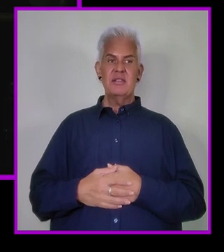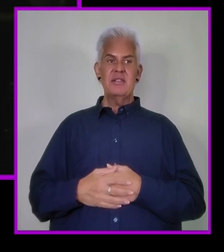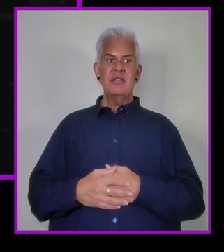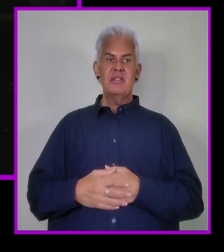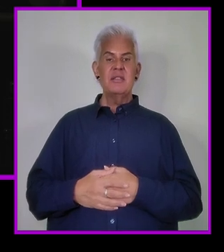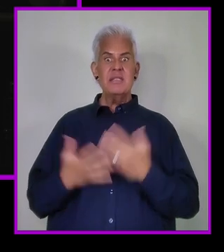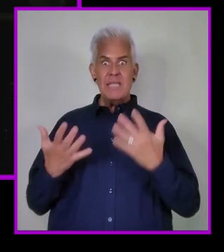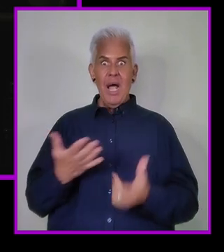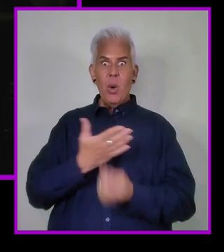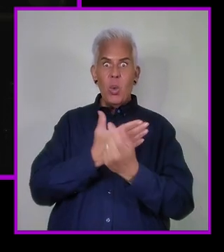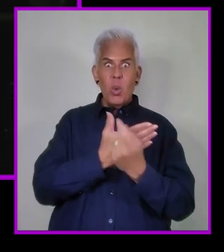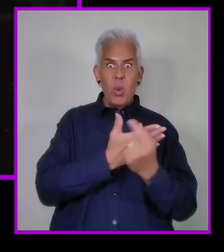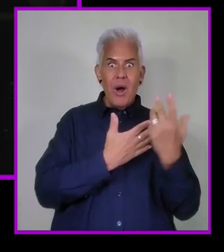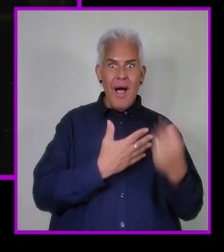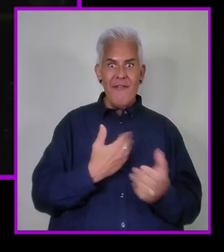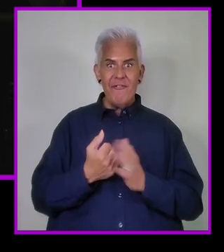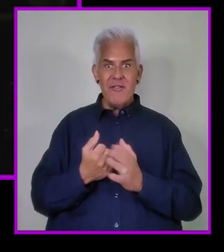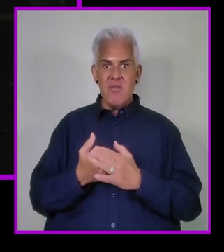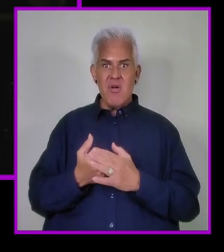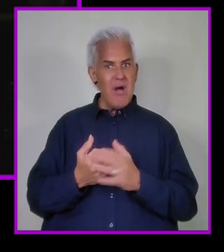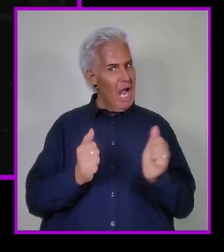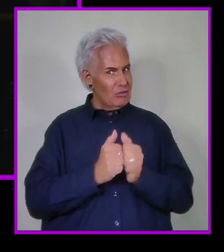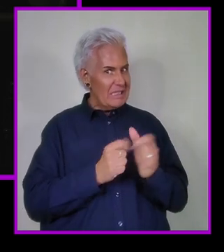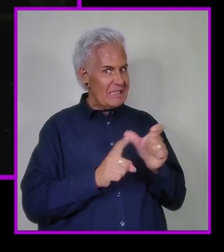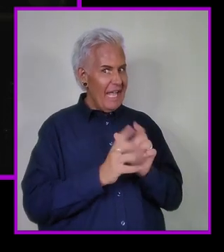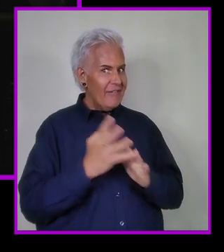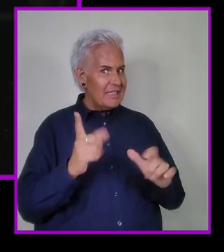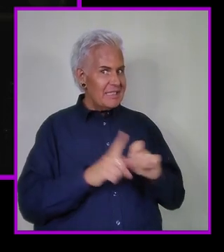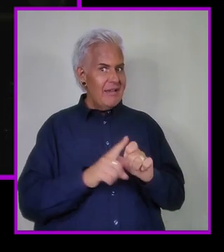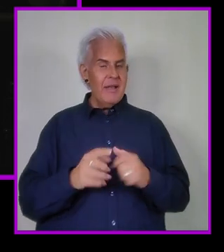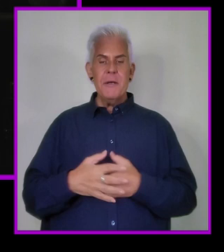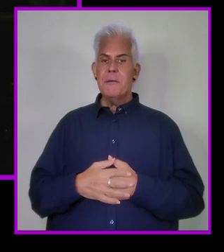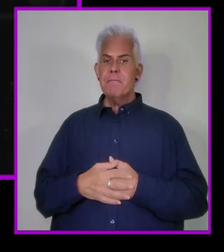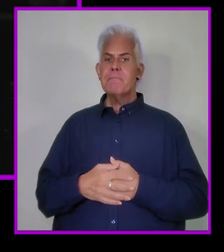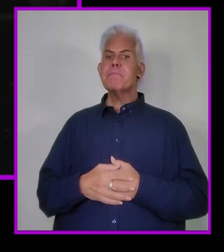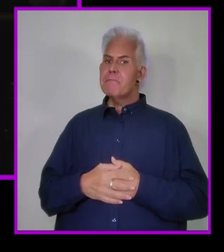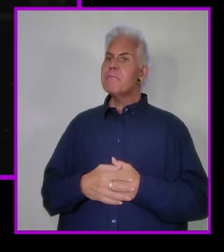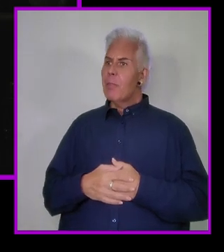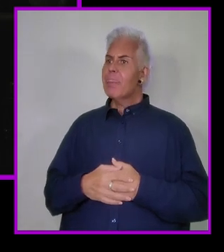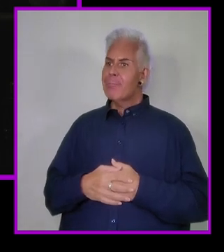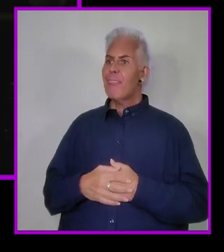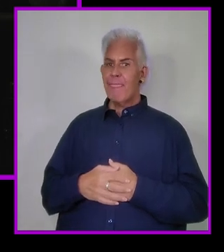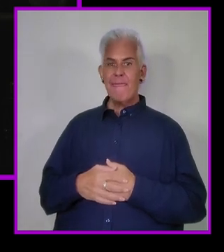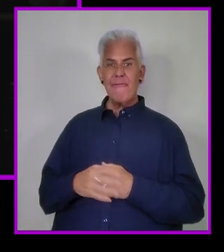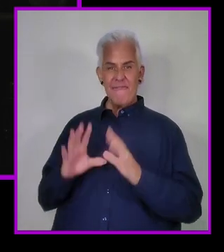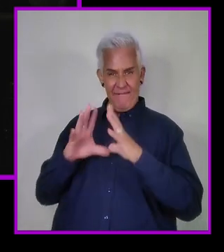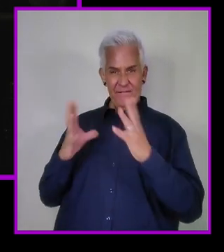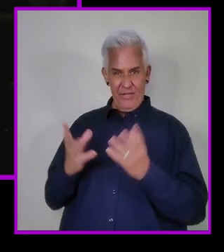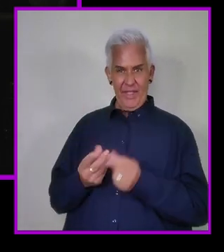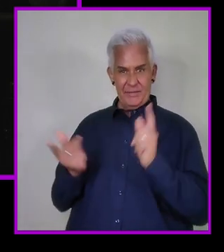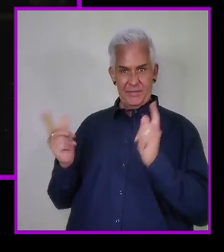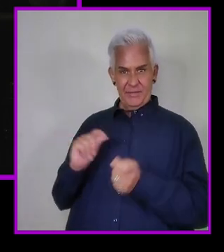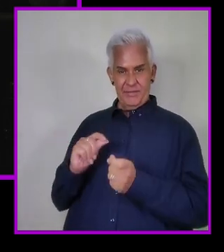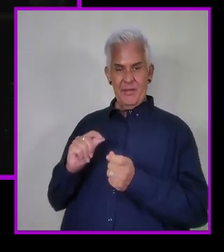There are more opportunities now here, don't you think, David? I think it's kind of going up the whole chain, and now we're